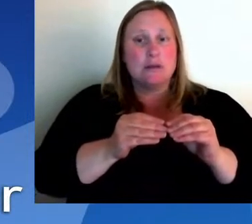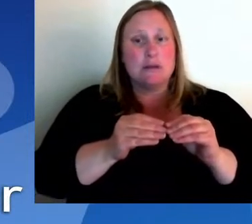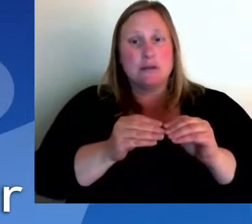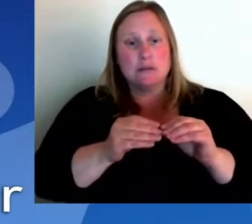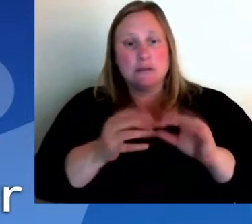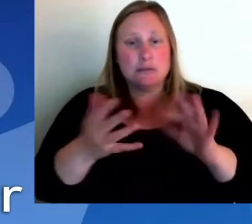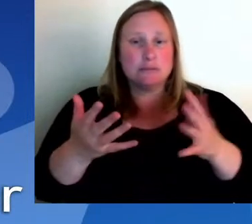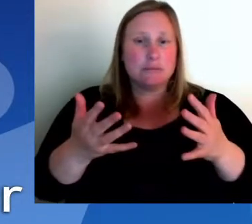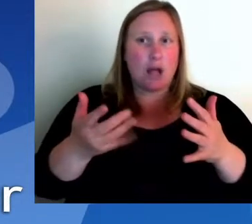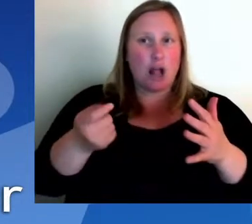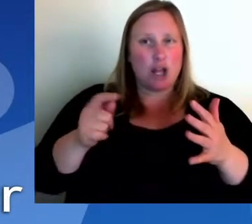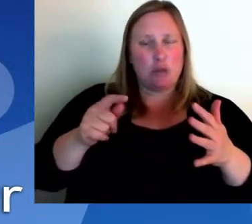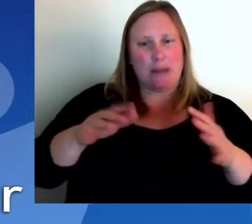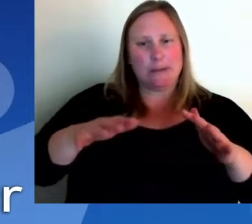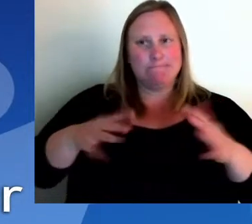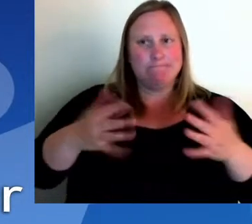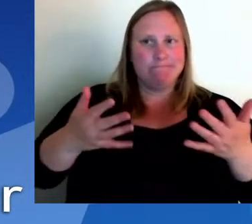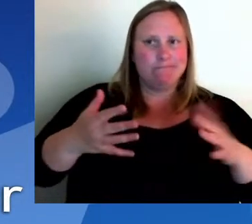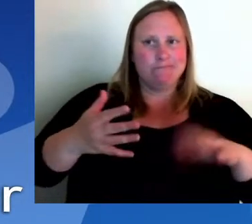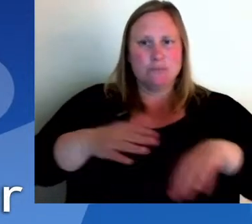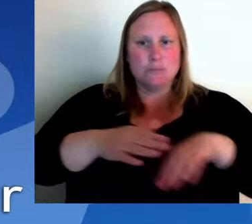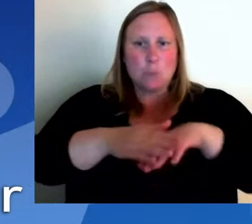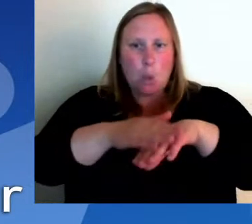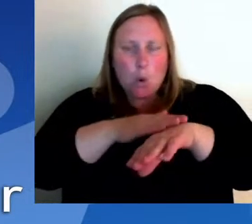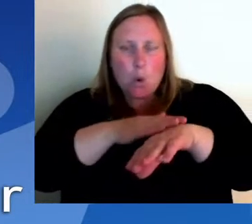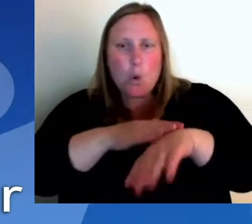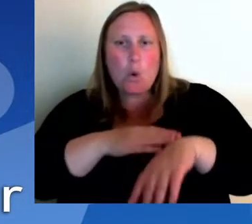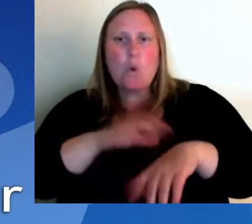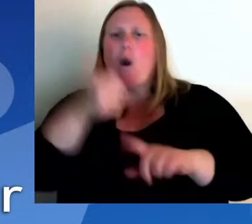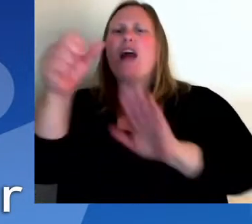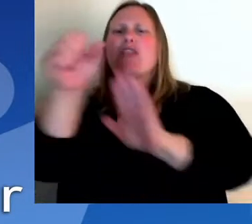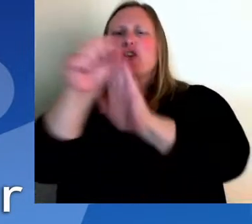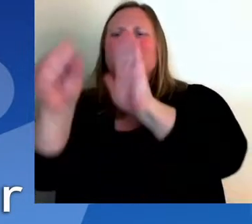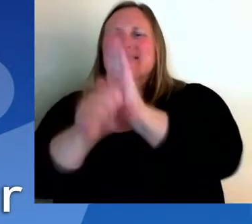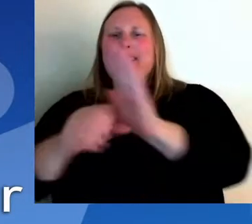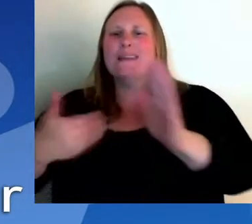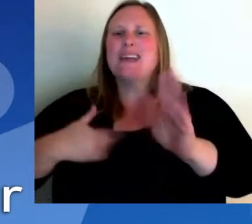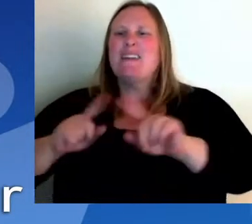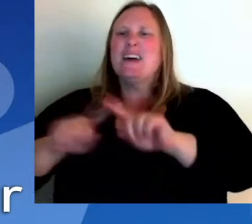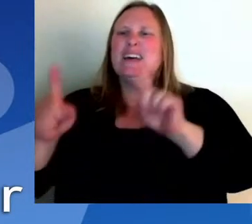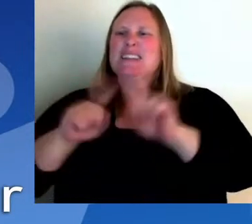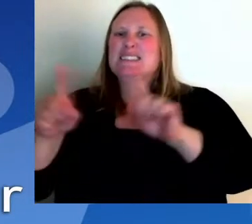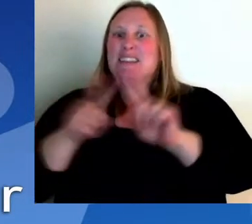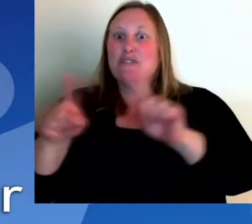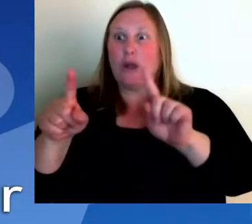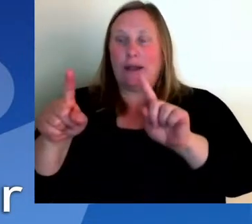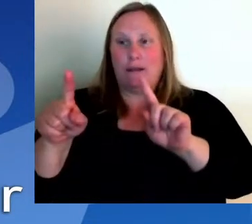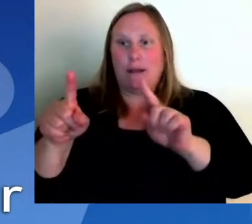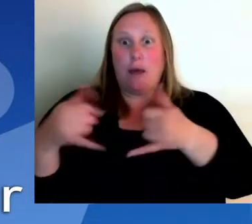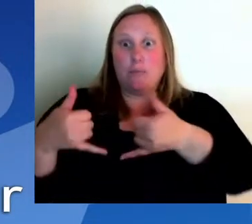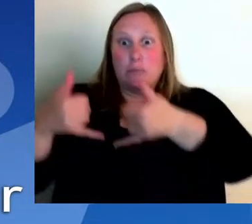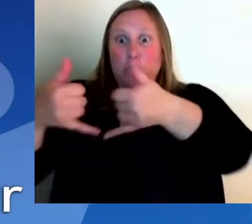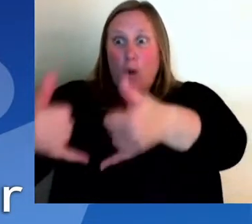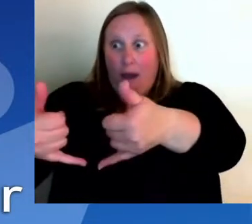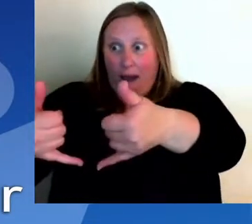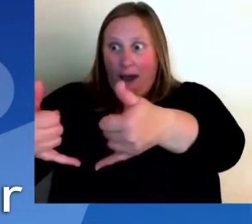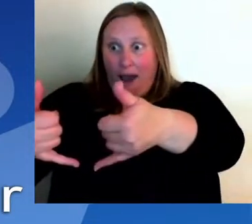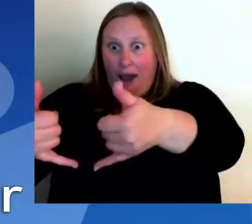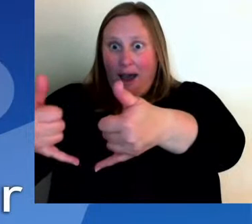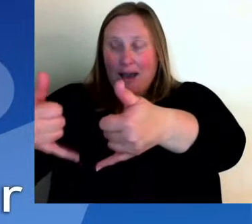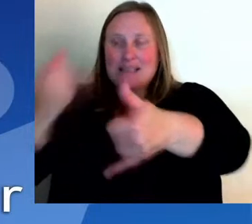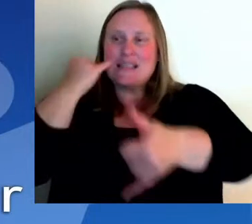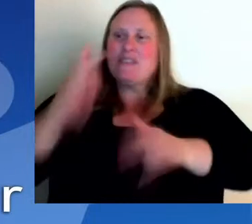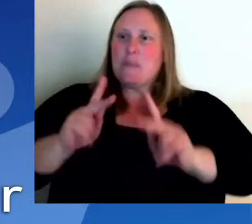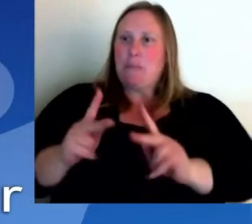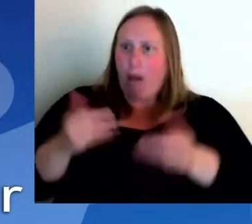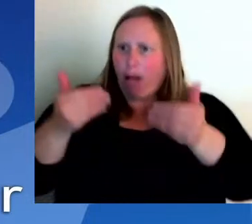much as we would like. Some places and some states are offering sweepstakes for people to get vaccinated. Has that ever been a discussion in